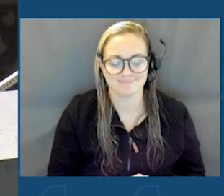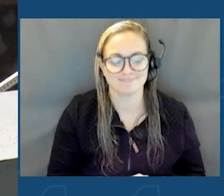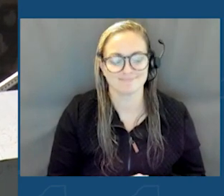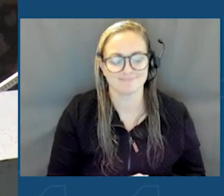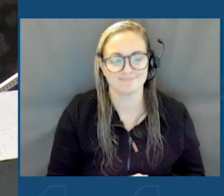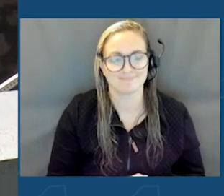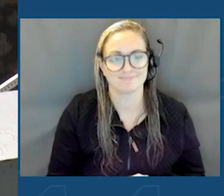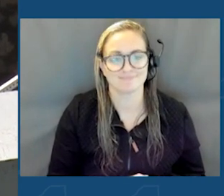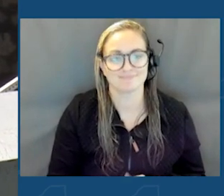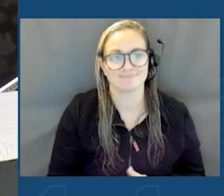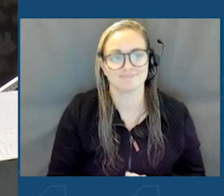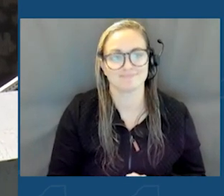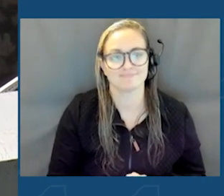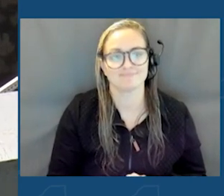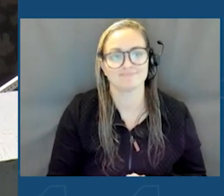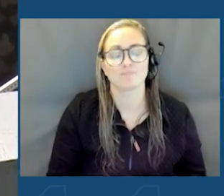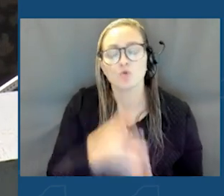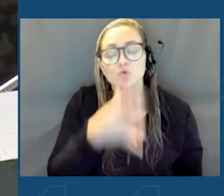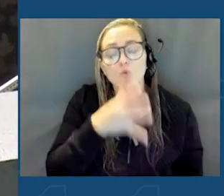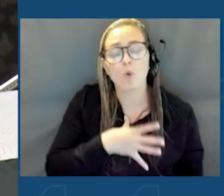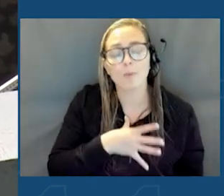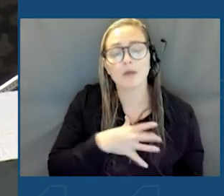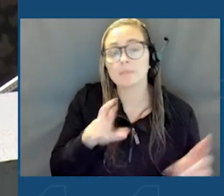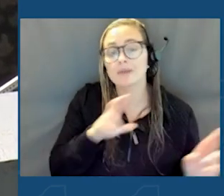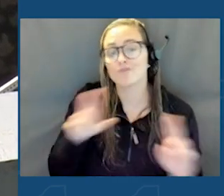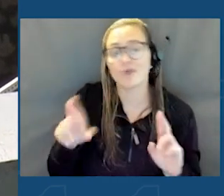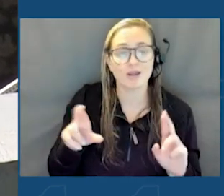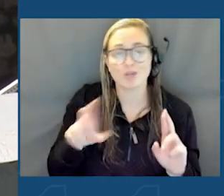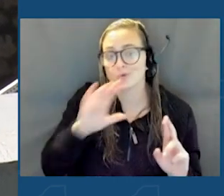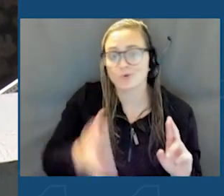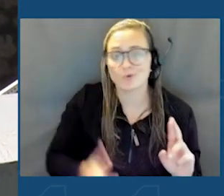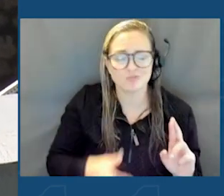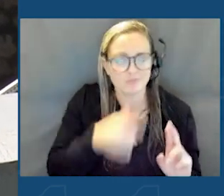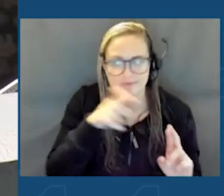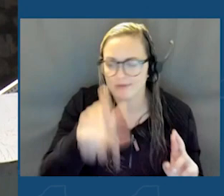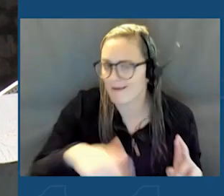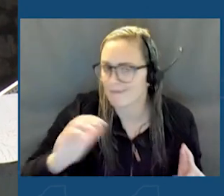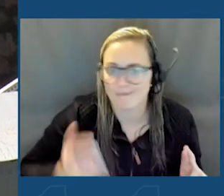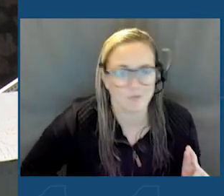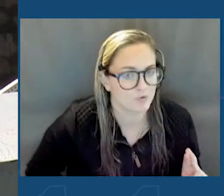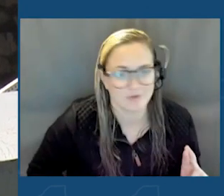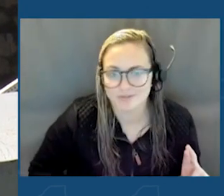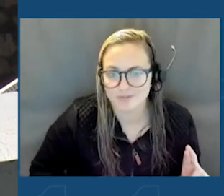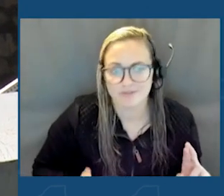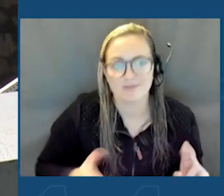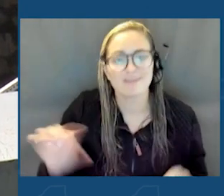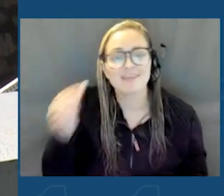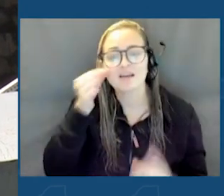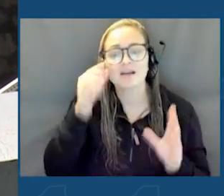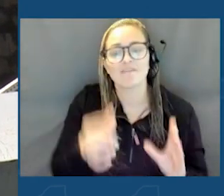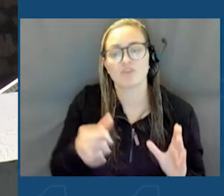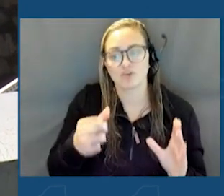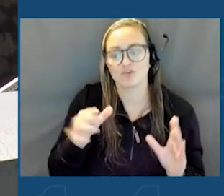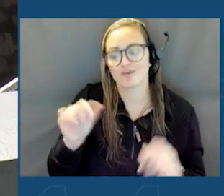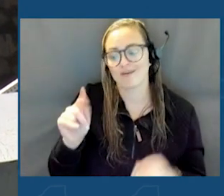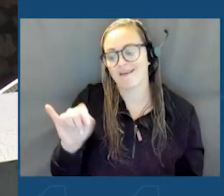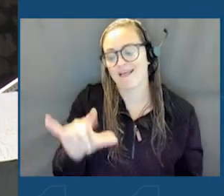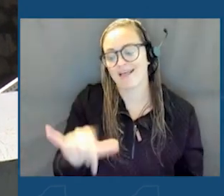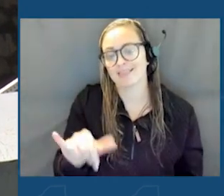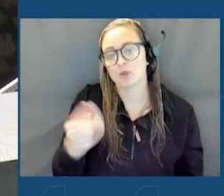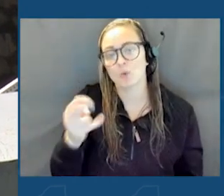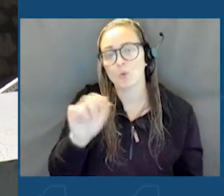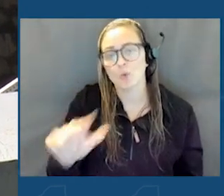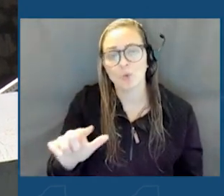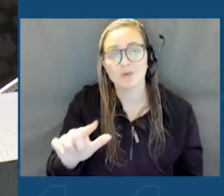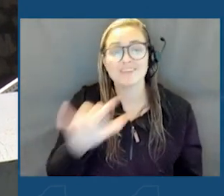So the woman I'm about to introduce needs no introduction. Governor Kathy Hochul is the 57th and first female governor of New